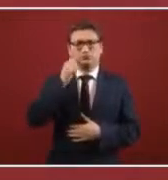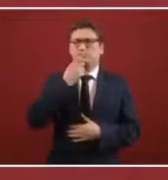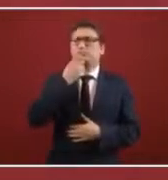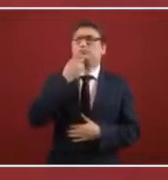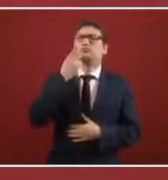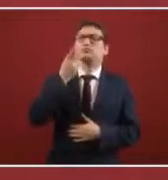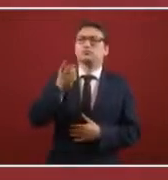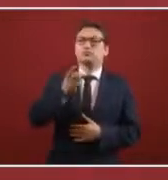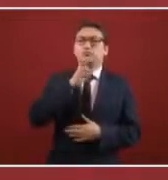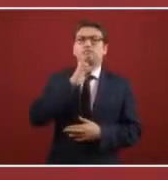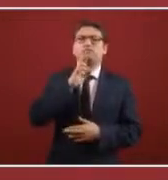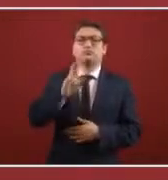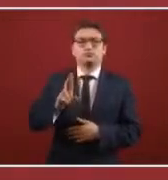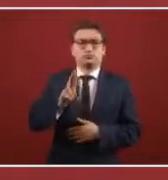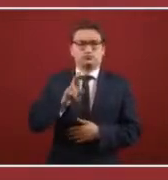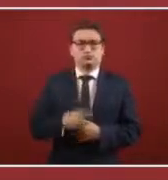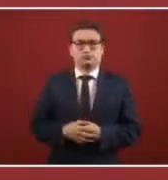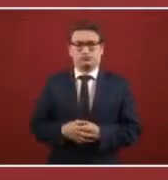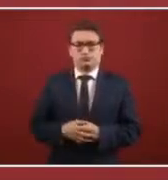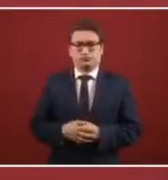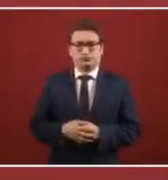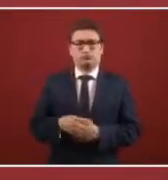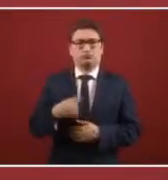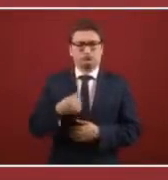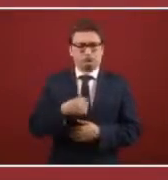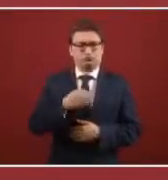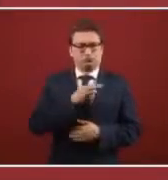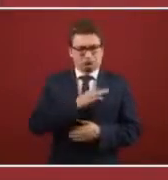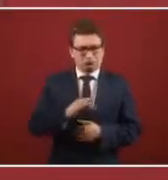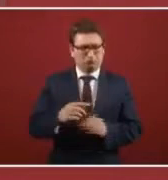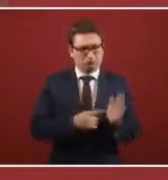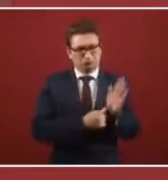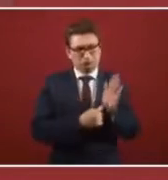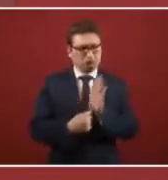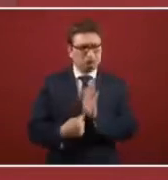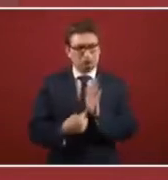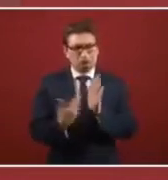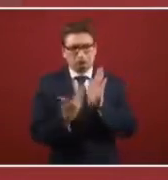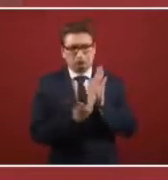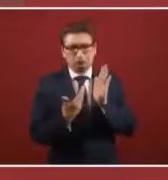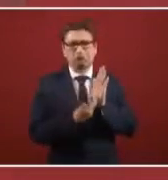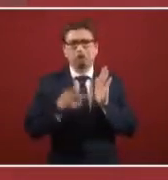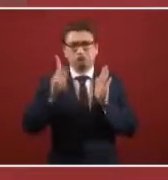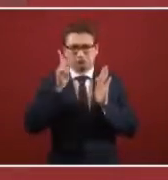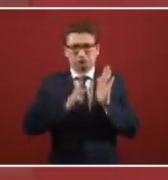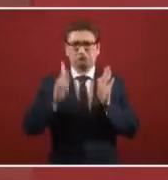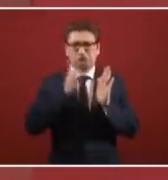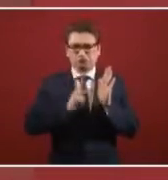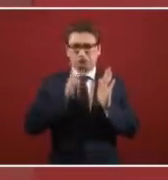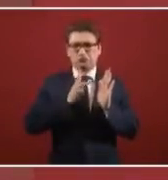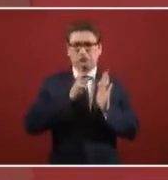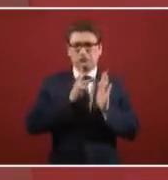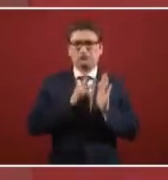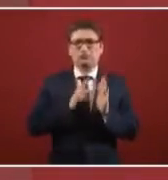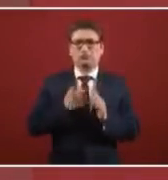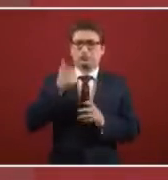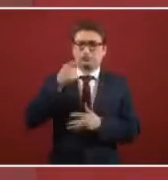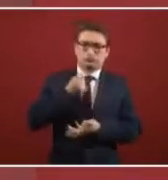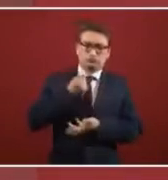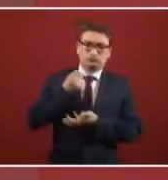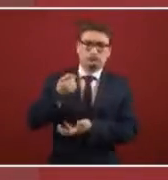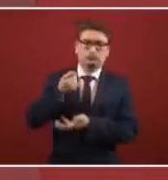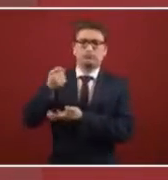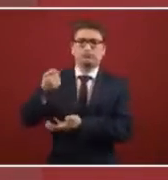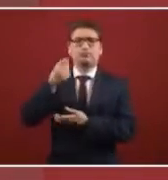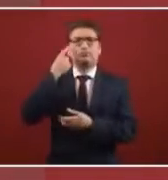answer yesterday? Puedo demostrar I can demonstrate que como nunca that like never están before, destinando recursos we a are